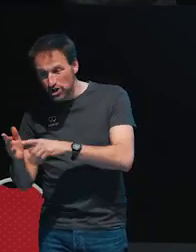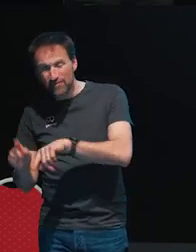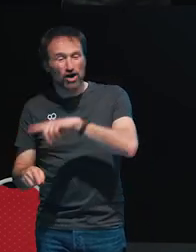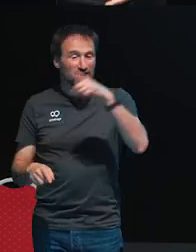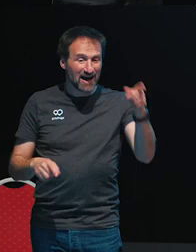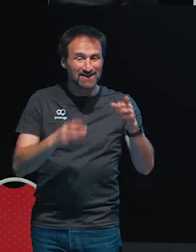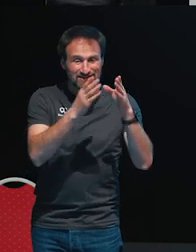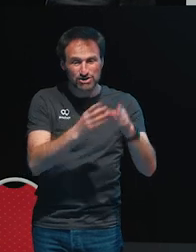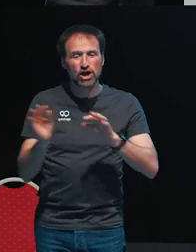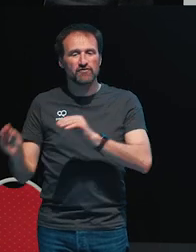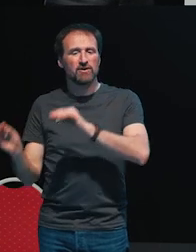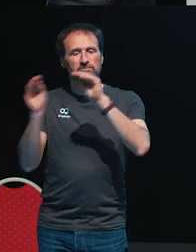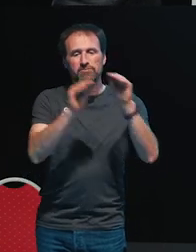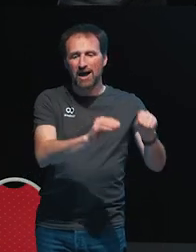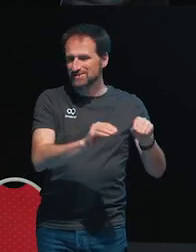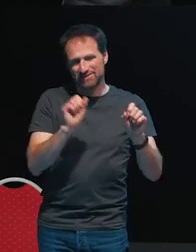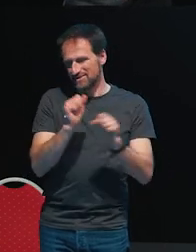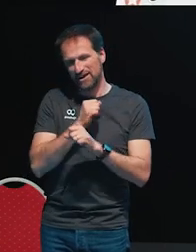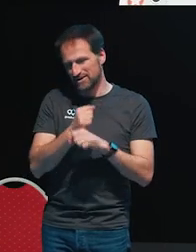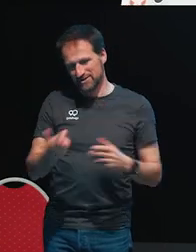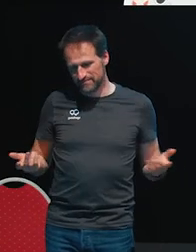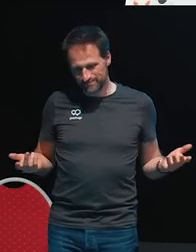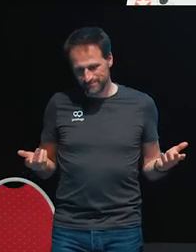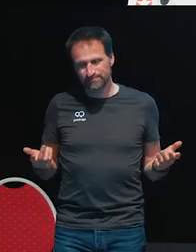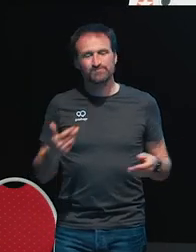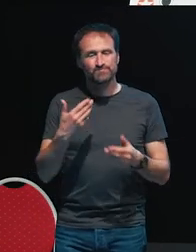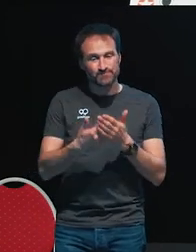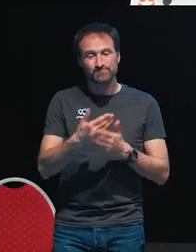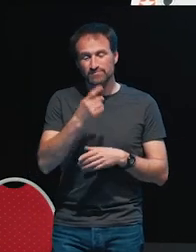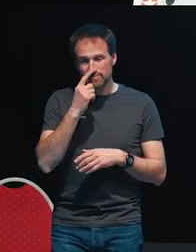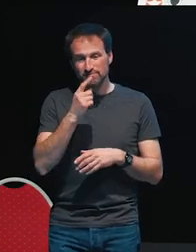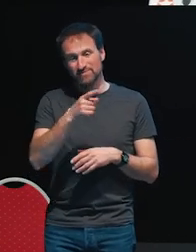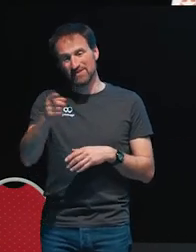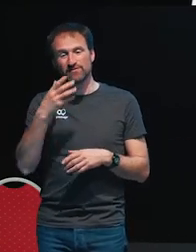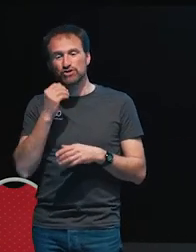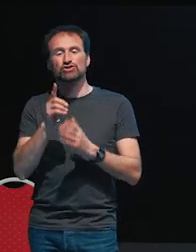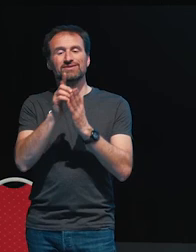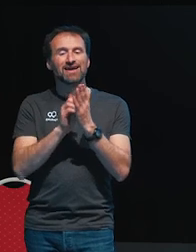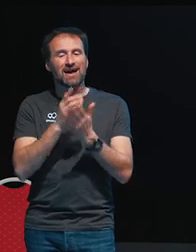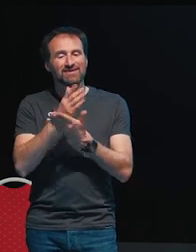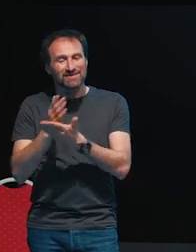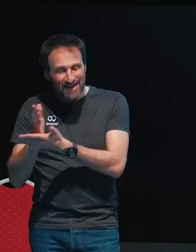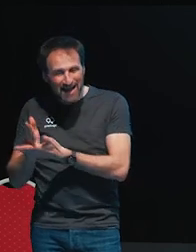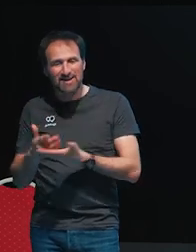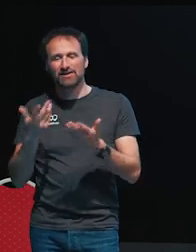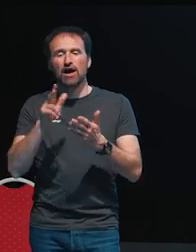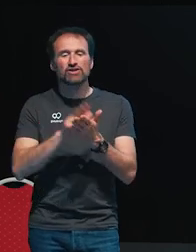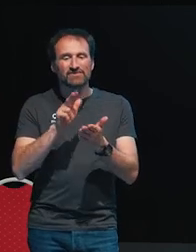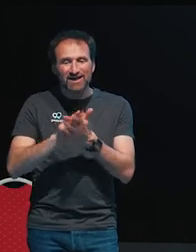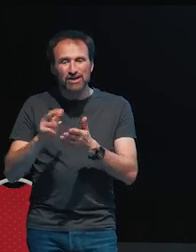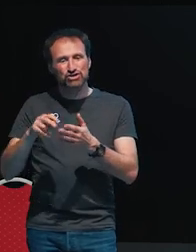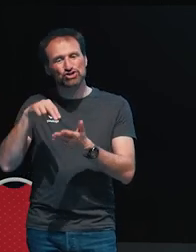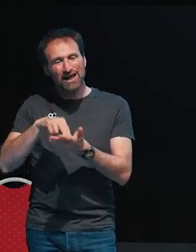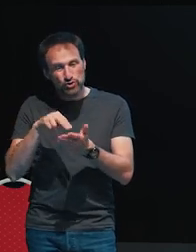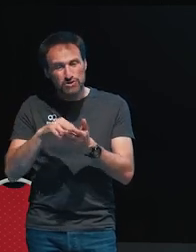that can become a problem if you have multiple servers, multiple APIs, and want to share some data. You want to share your authentication state over these